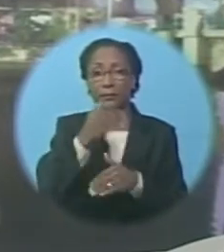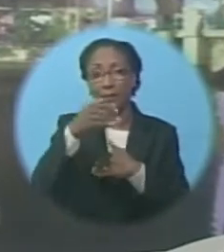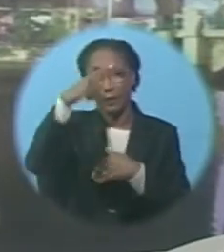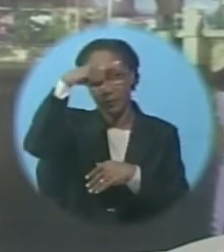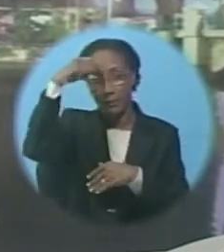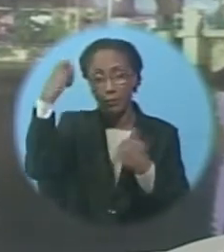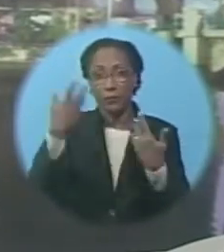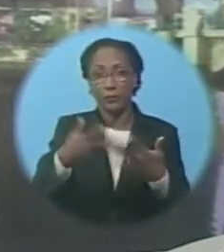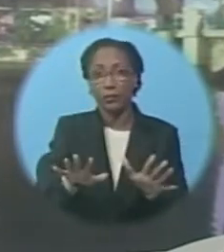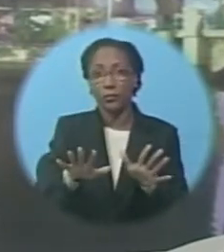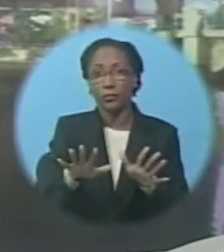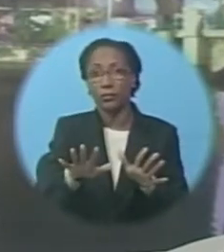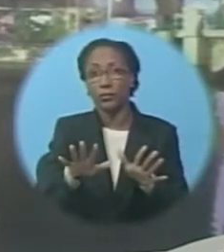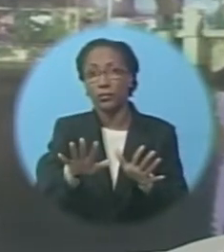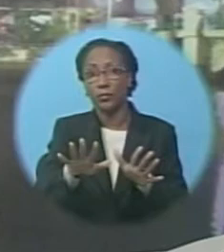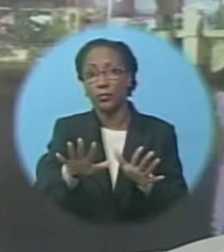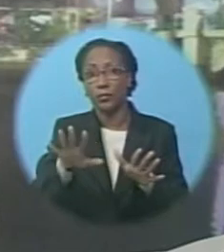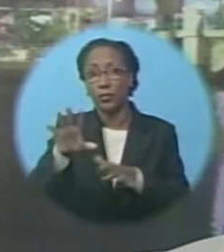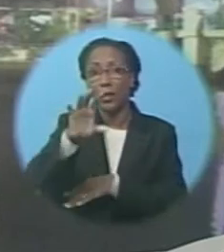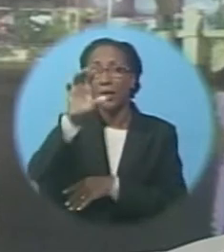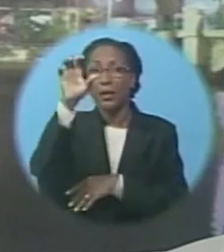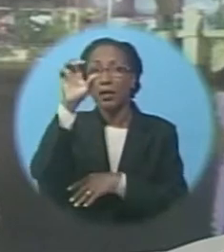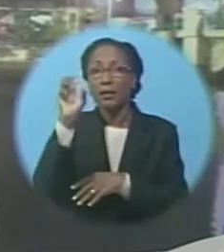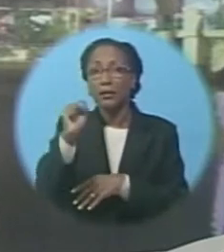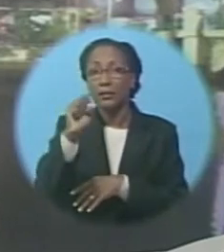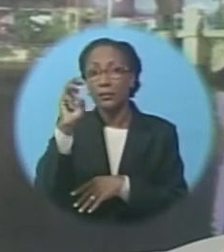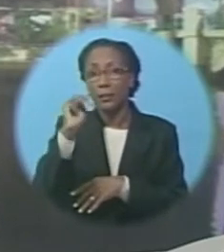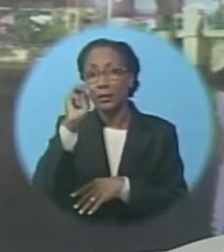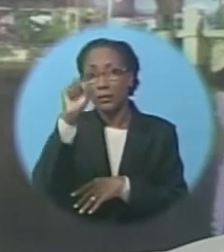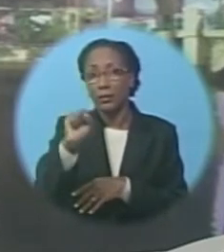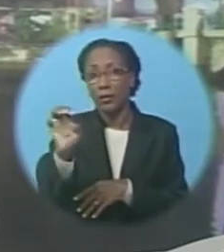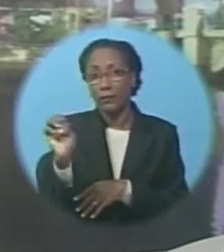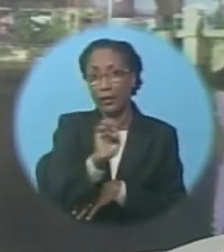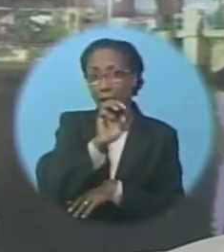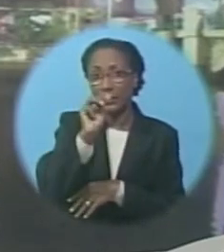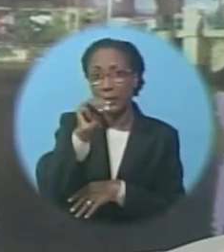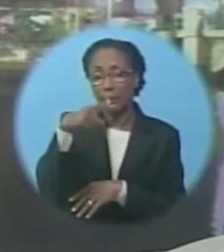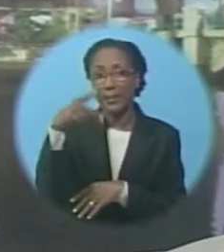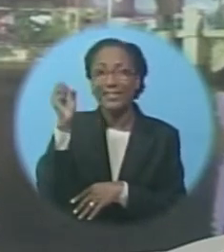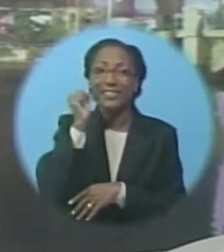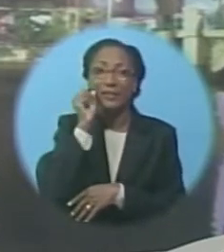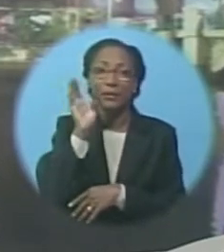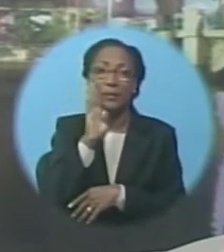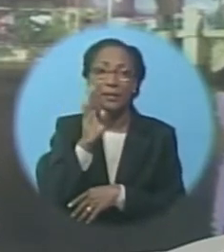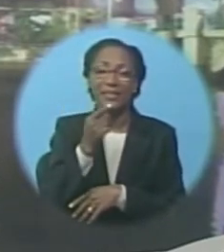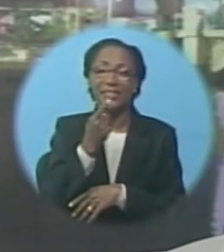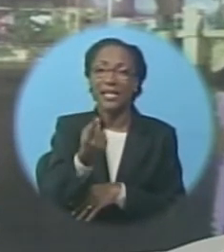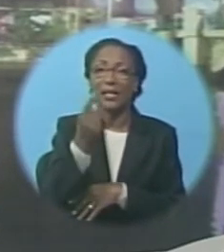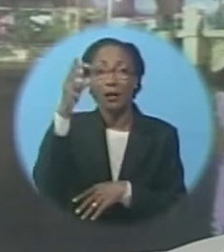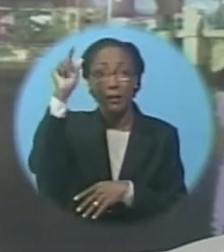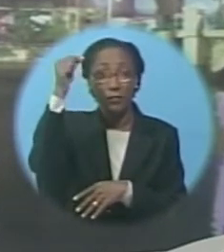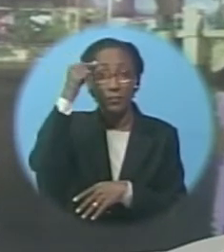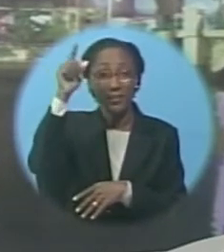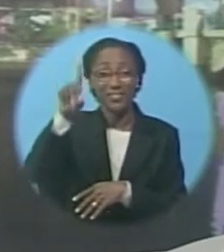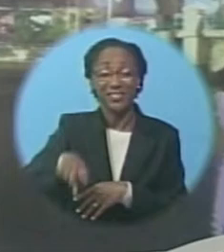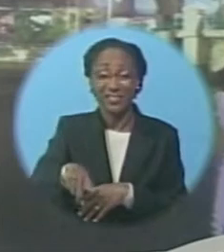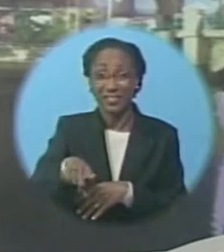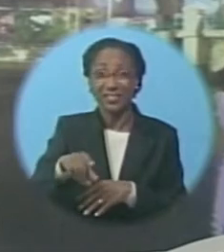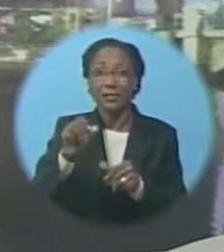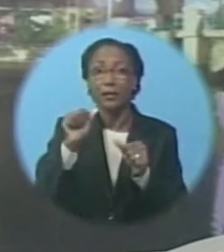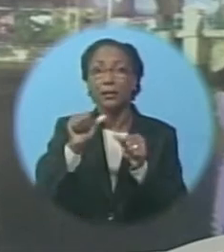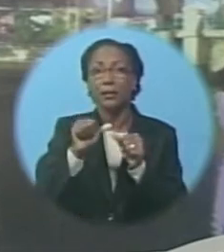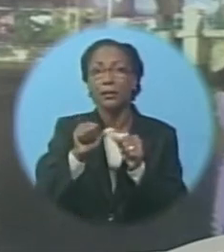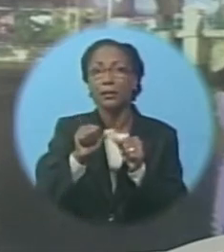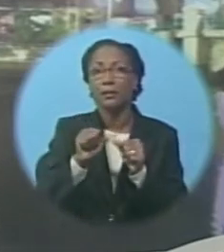Opposition St. Michael's Southeast MP Santia Bradshaw is asking government to follow through on financial promises made to local